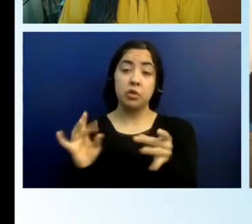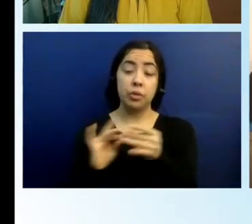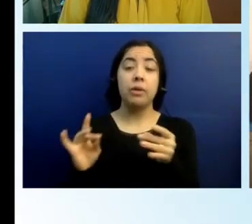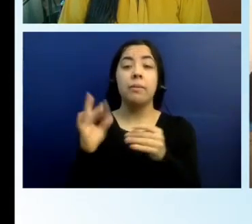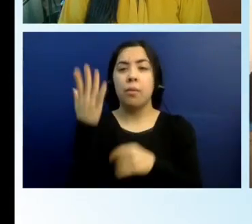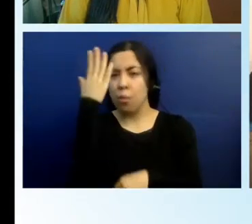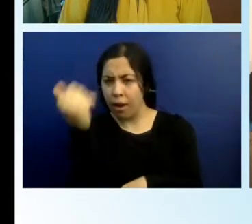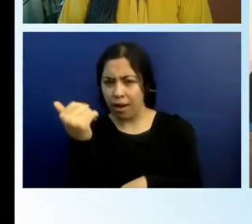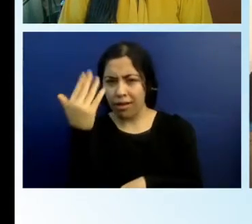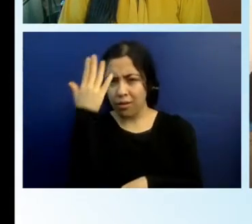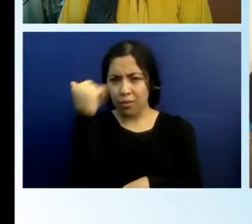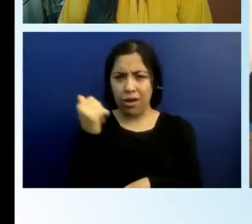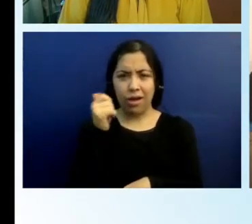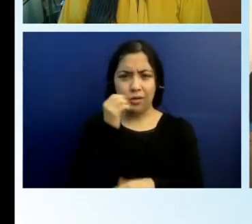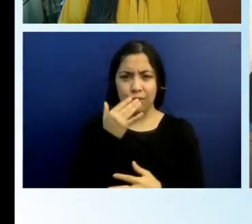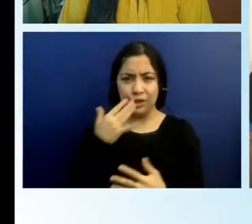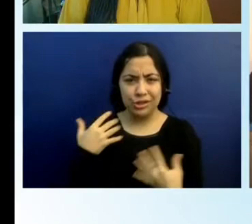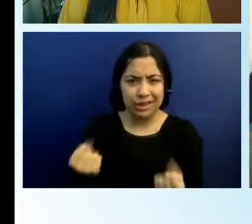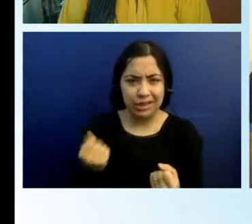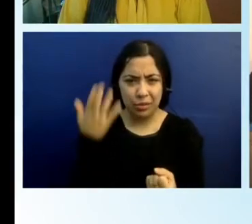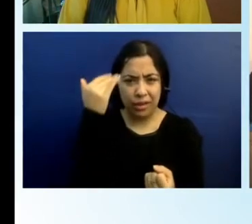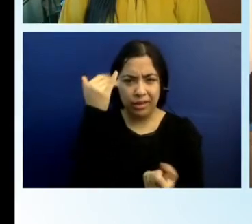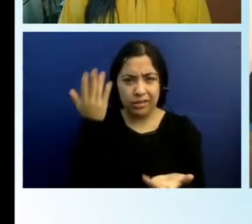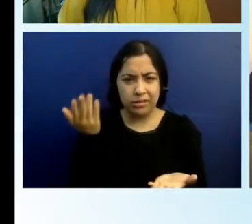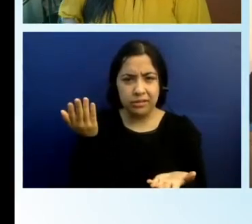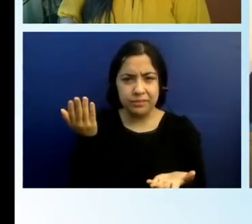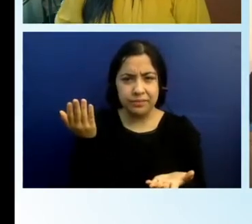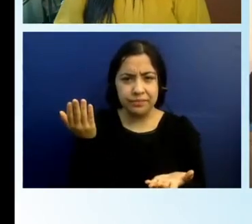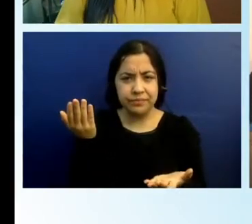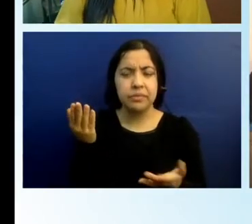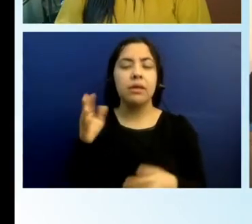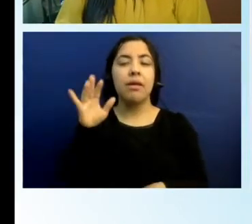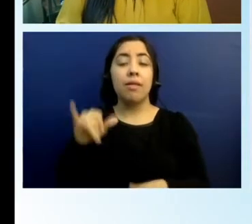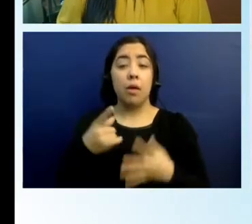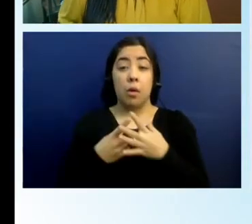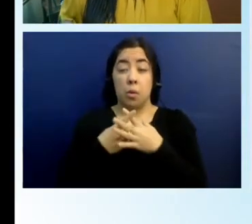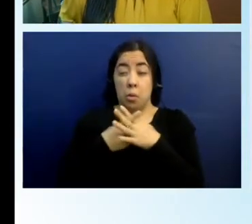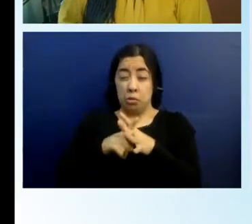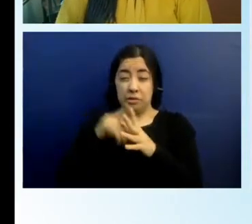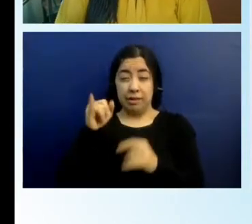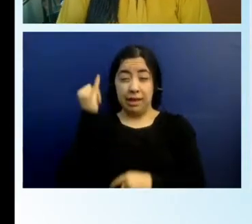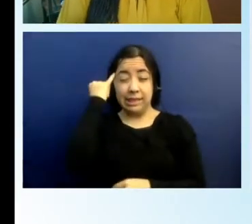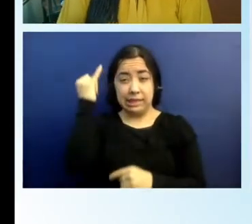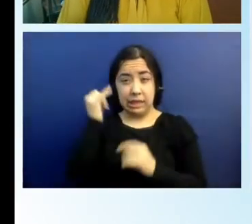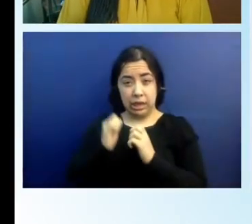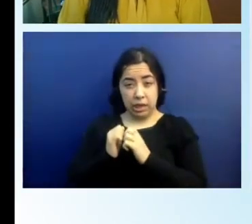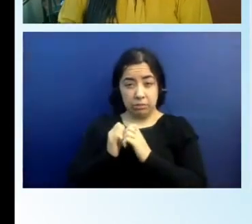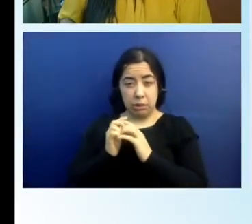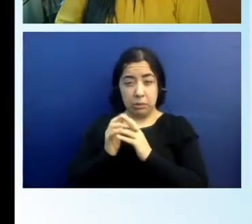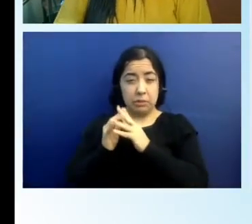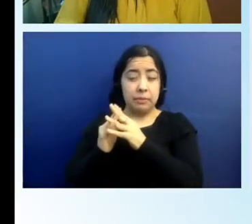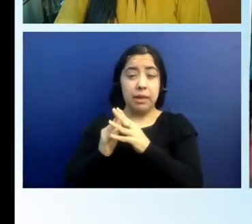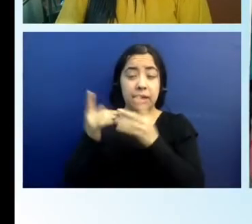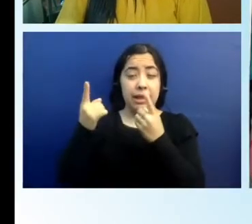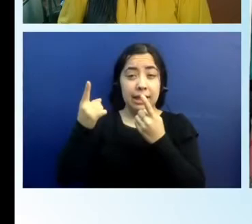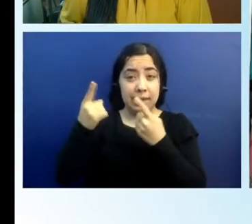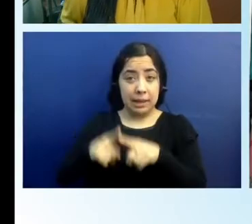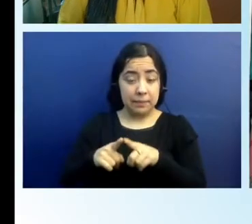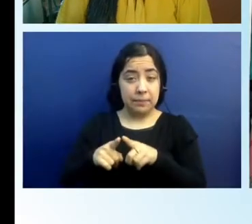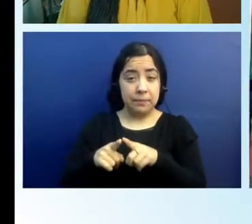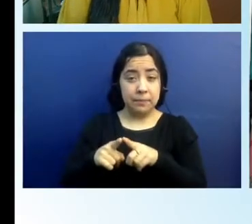healing? So the origin of this idea really came in.